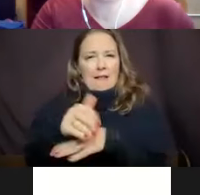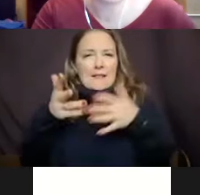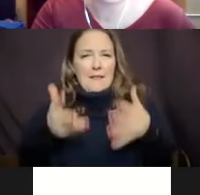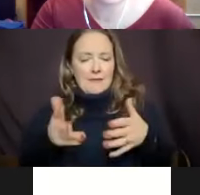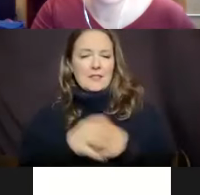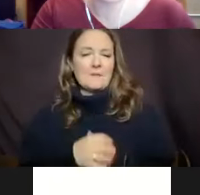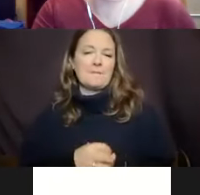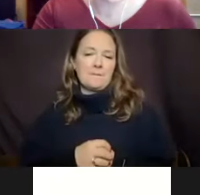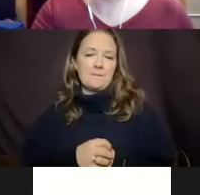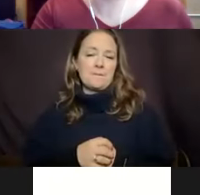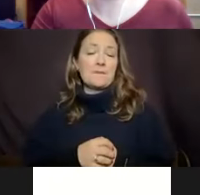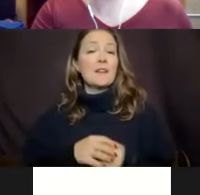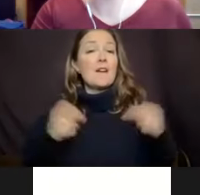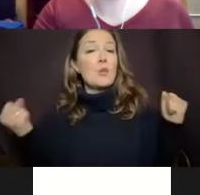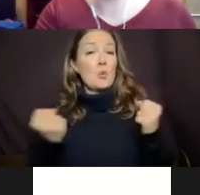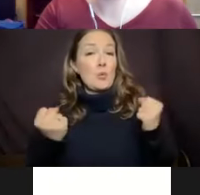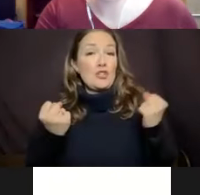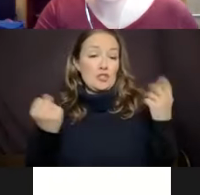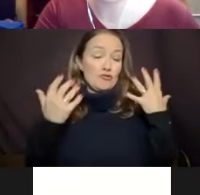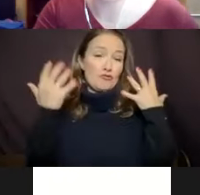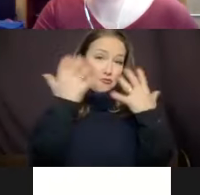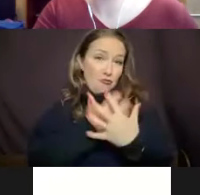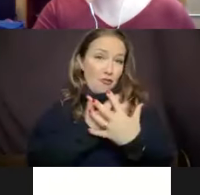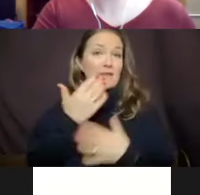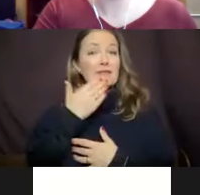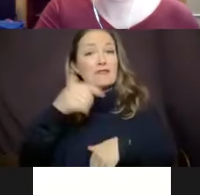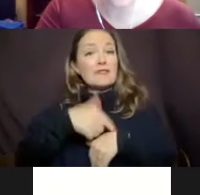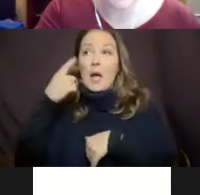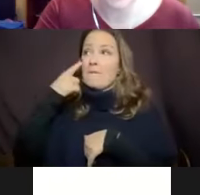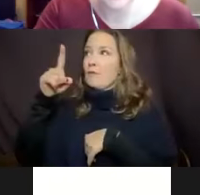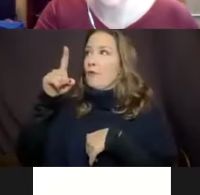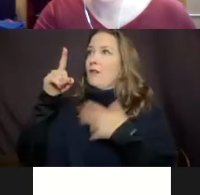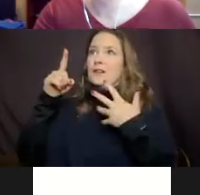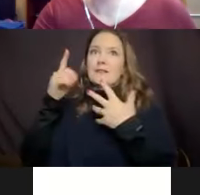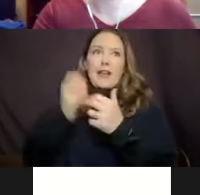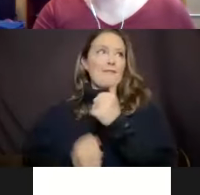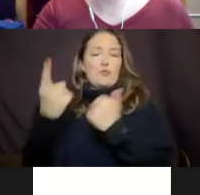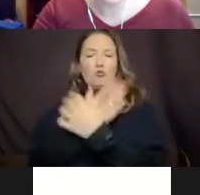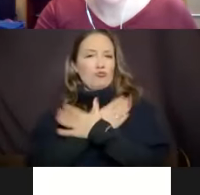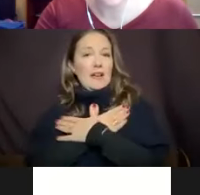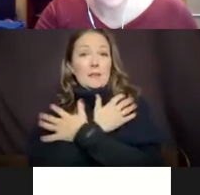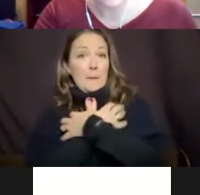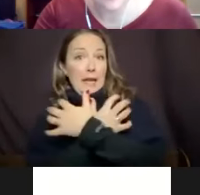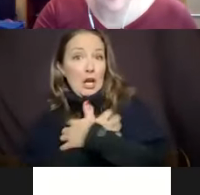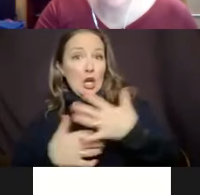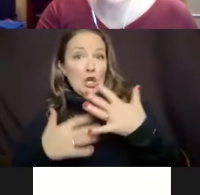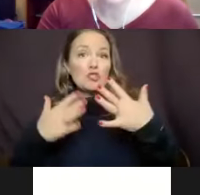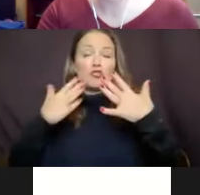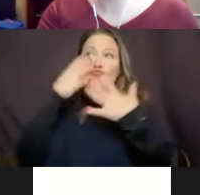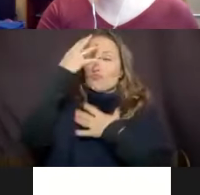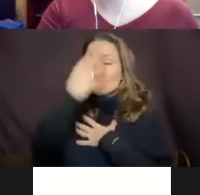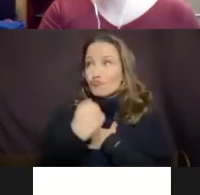darkness of winter is a time of rest for most of nature. The bears are hibernating, the birds are flying